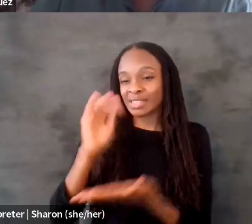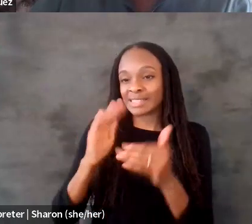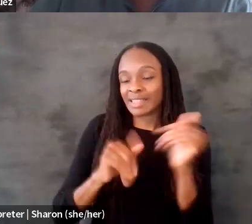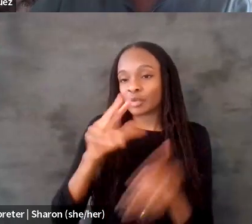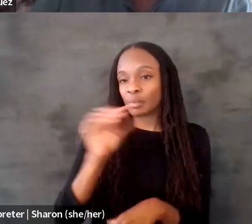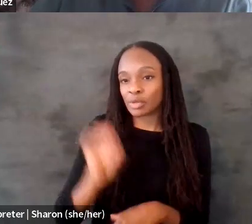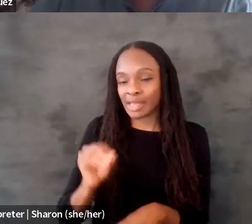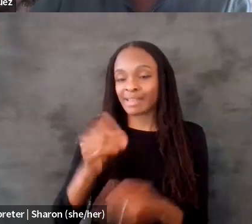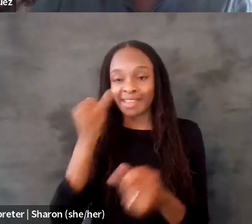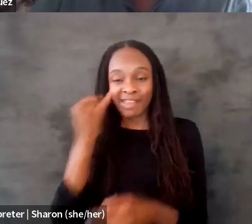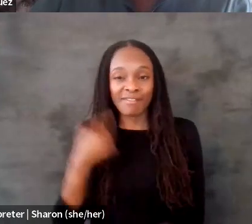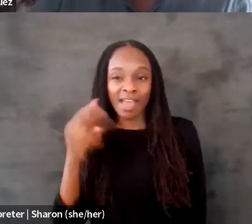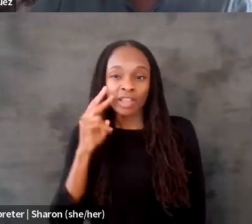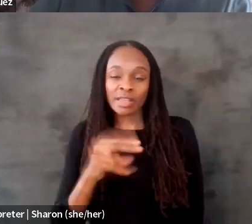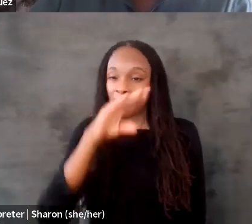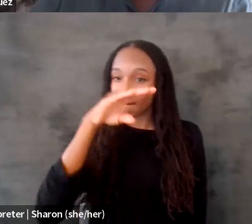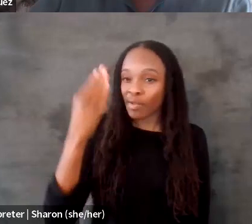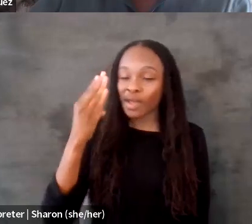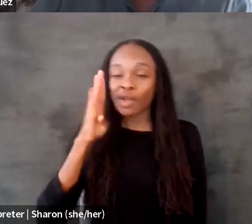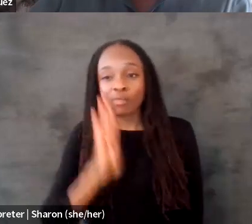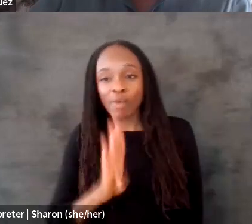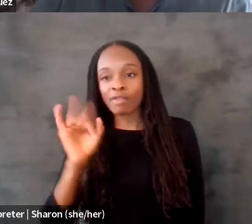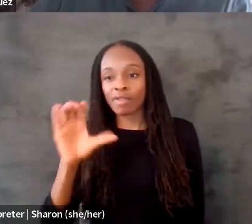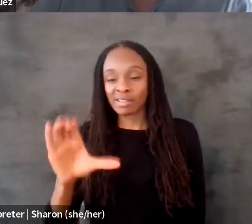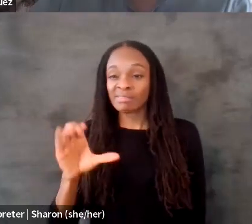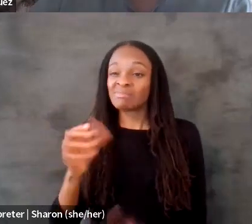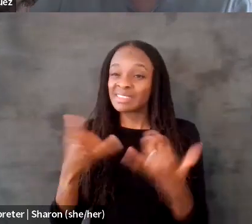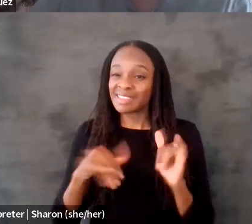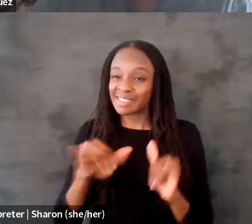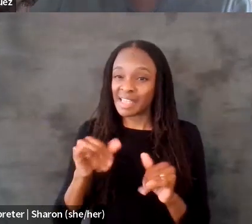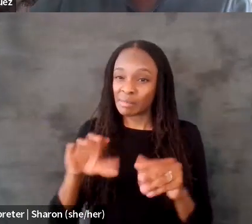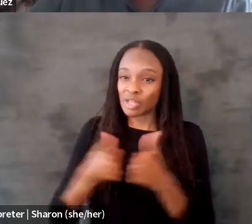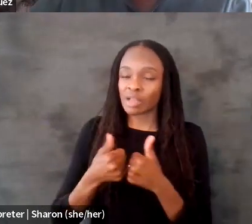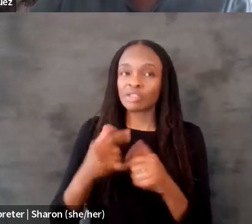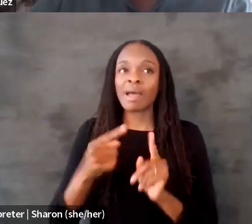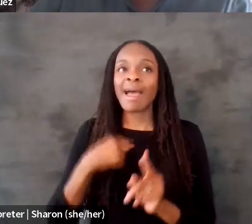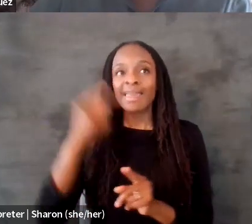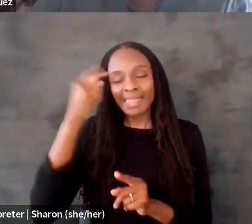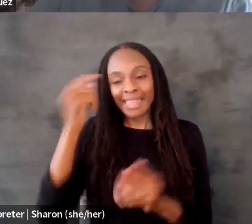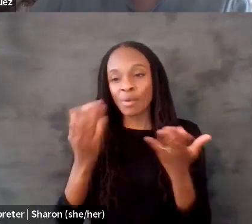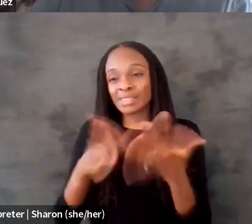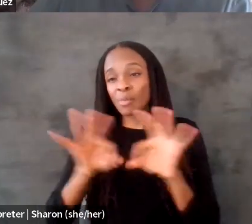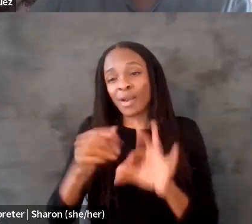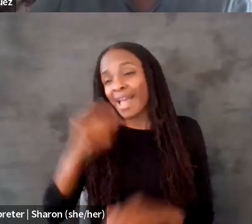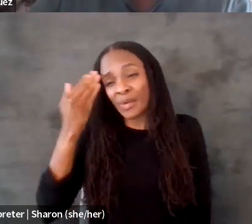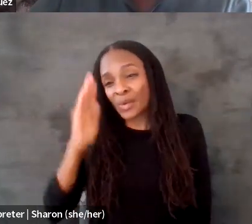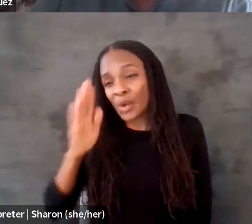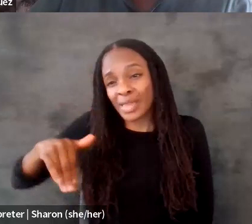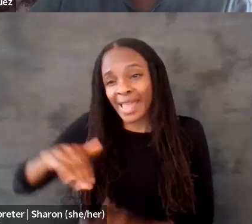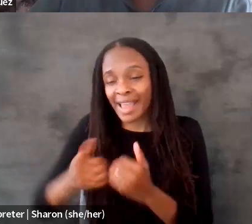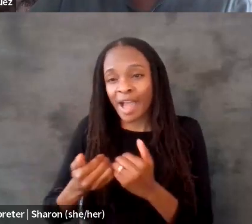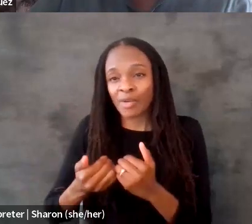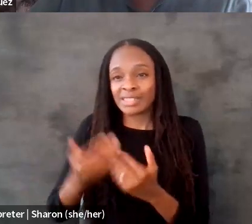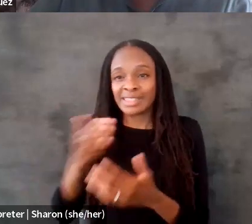brown faculty. And so still some of the same challenges, but what I think becomes important, I don't know yet how to navigate